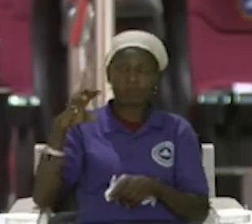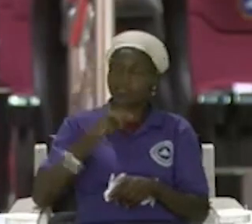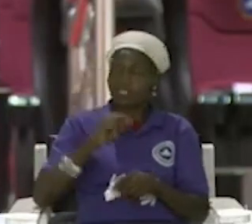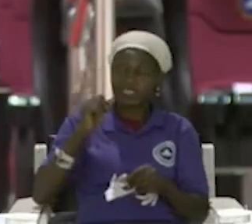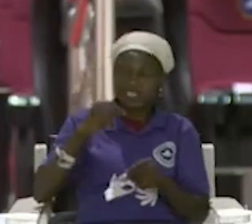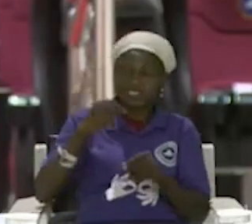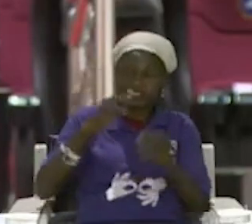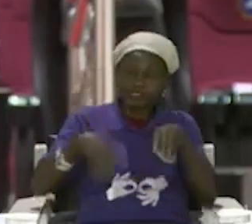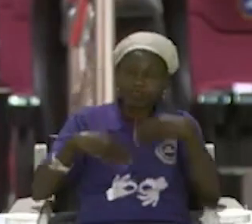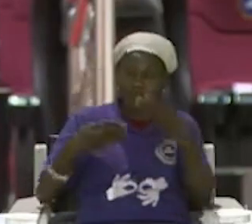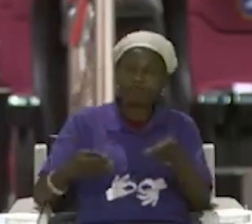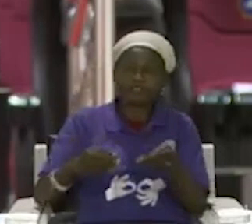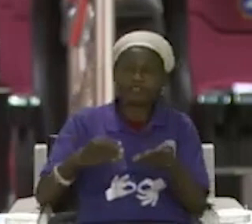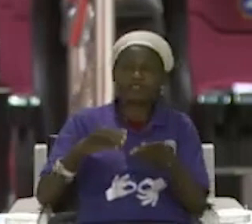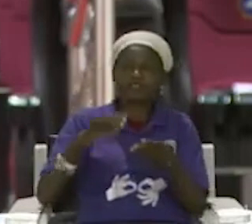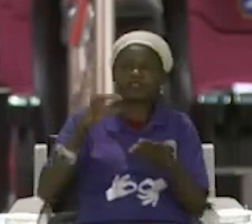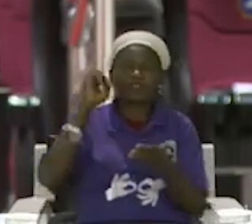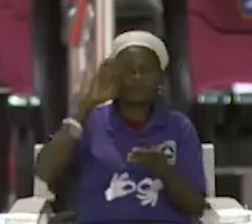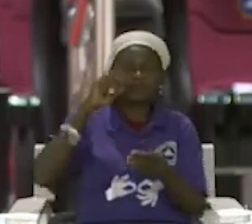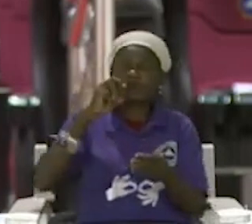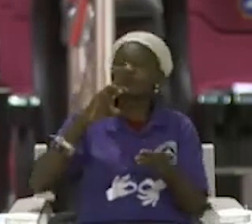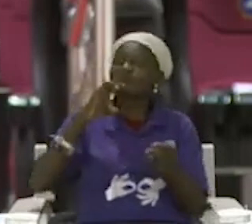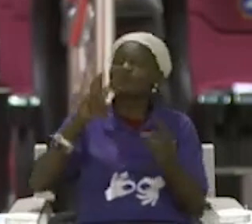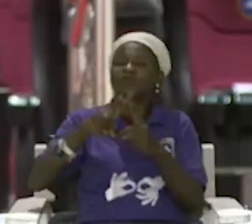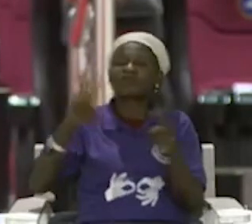self-confessed witch, well known.